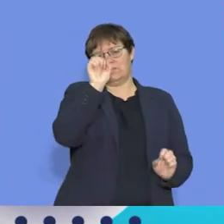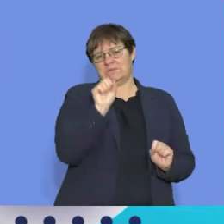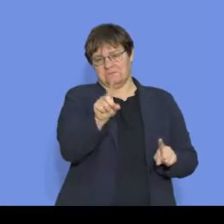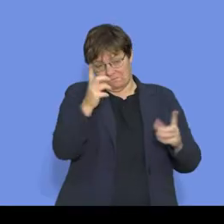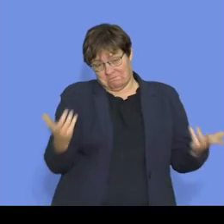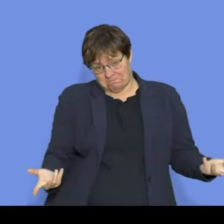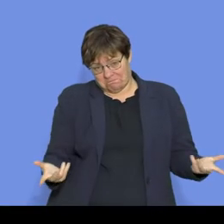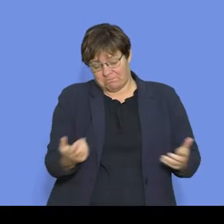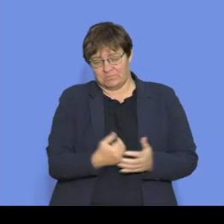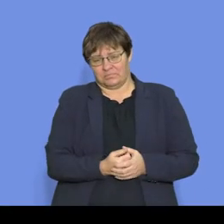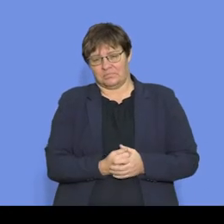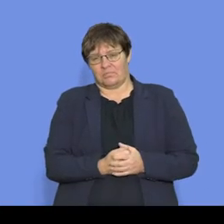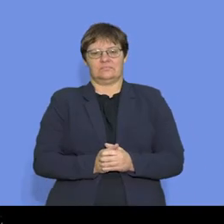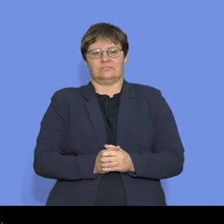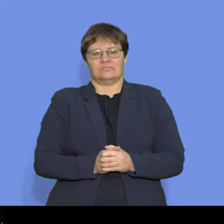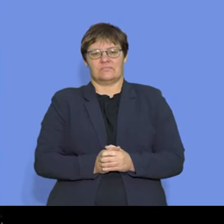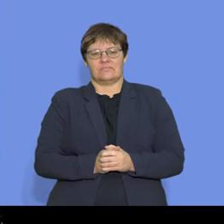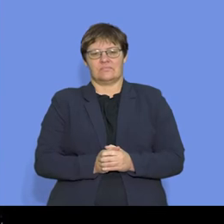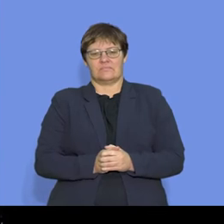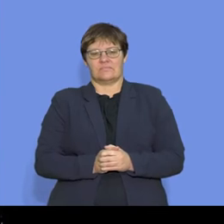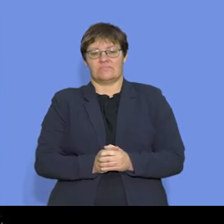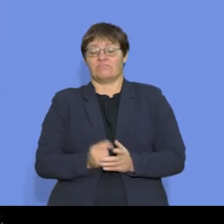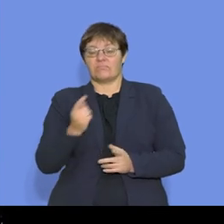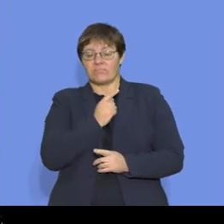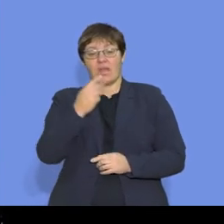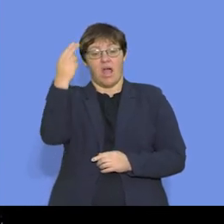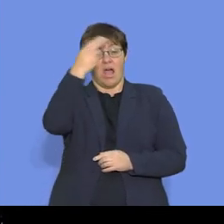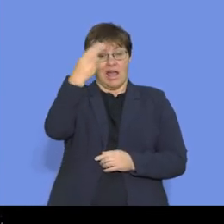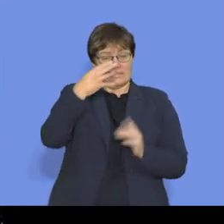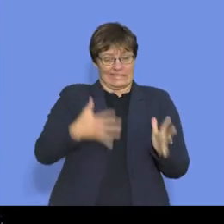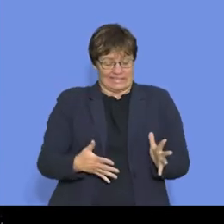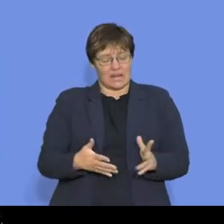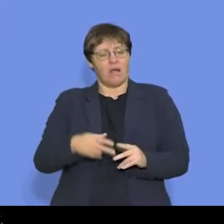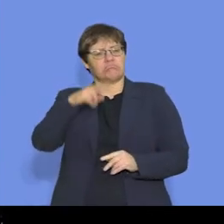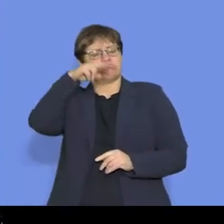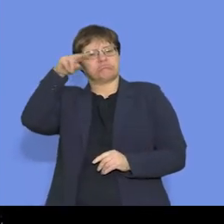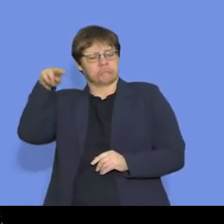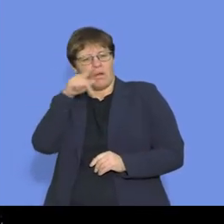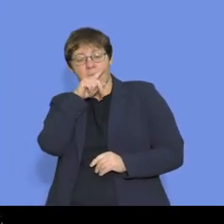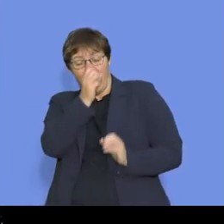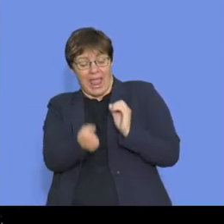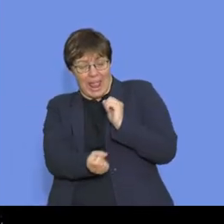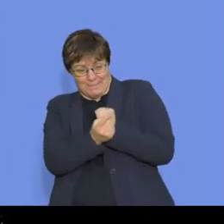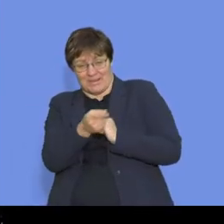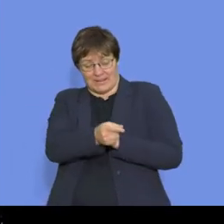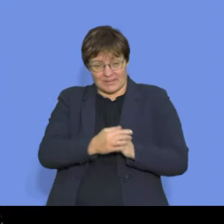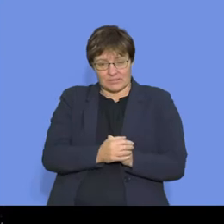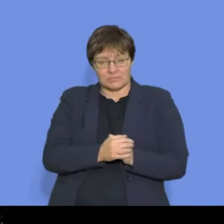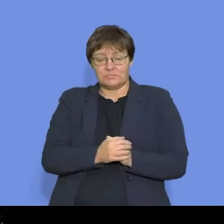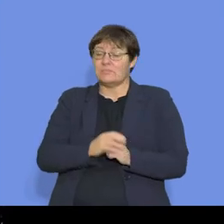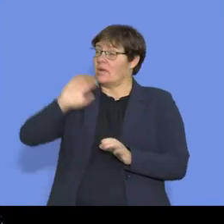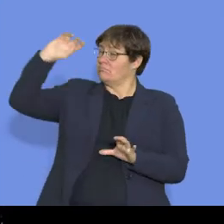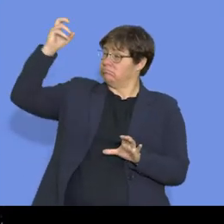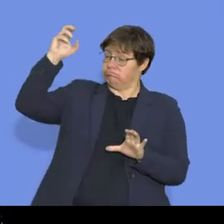This is an artist's impression of what happened at the time that asteroid